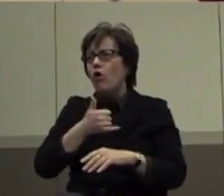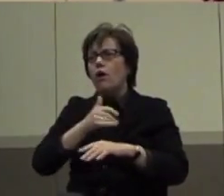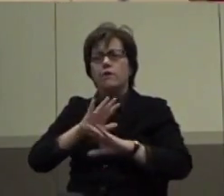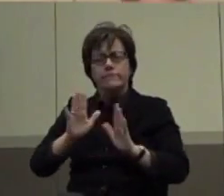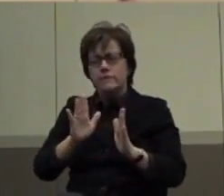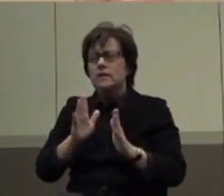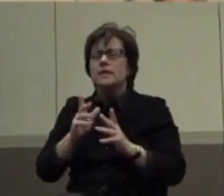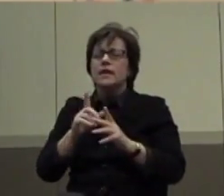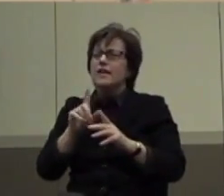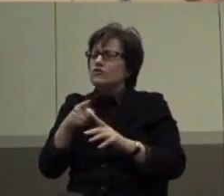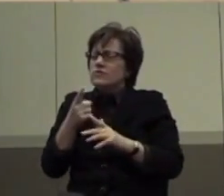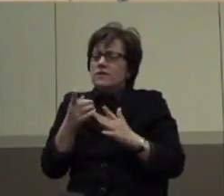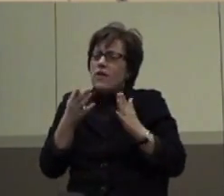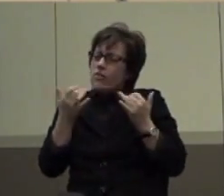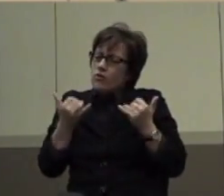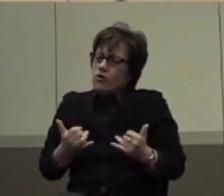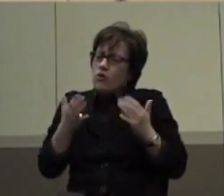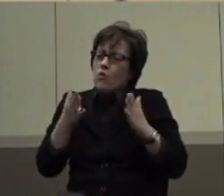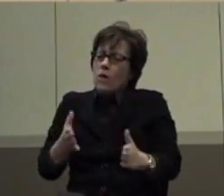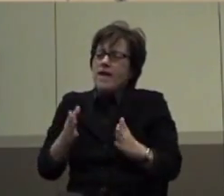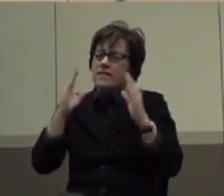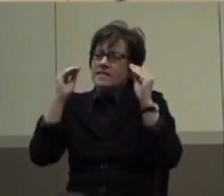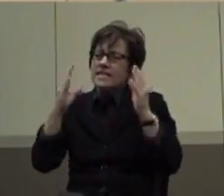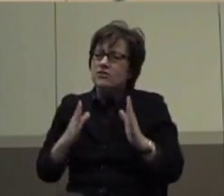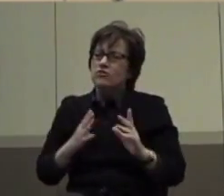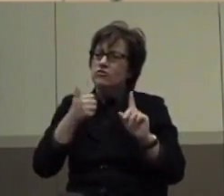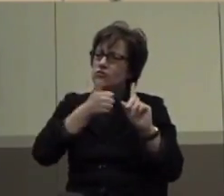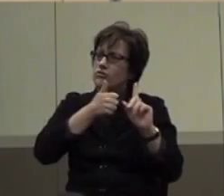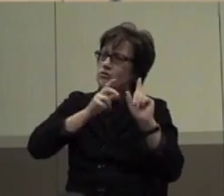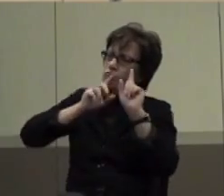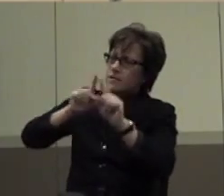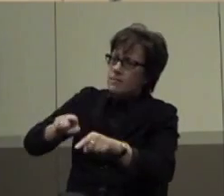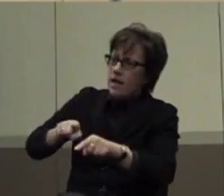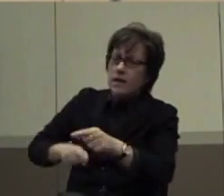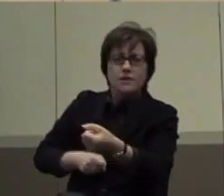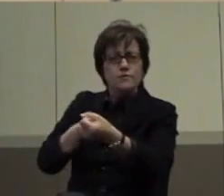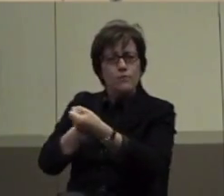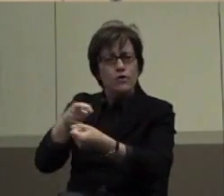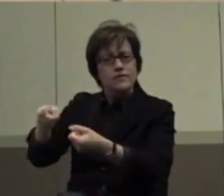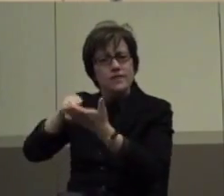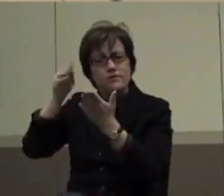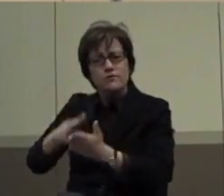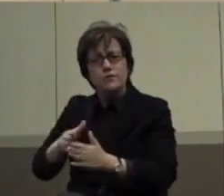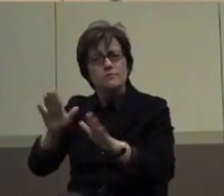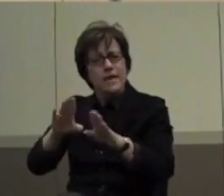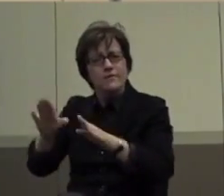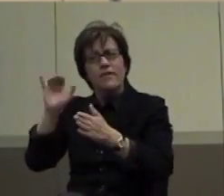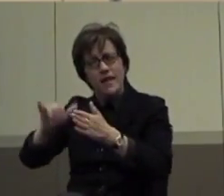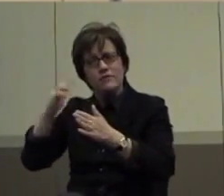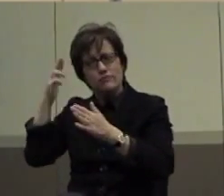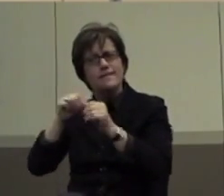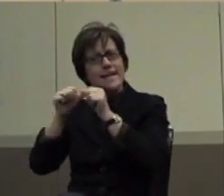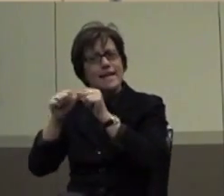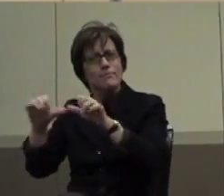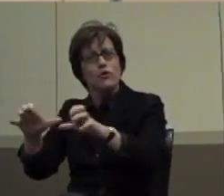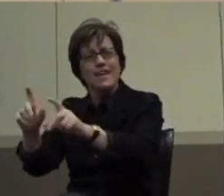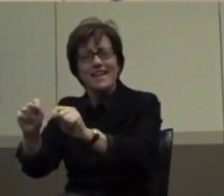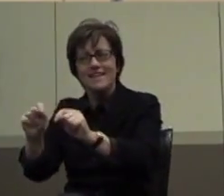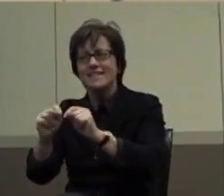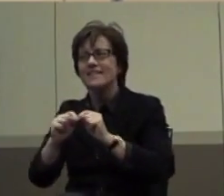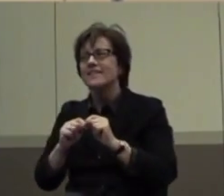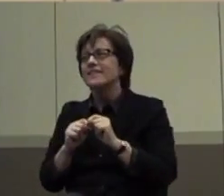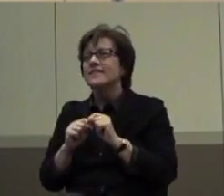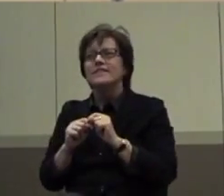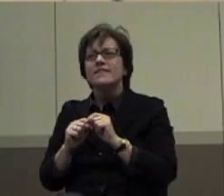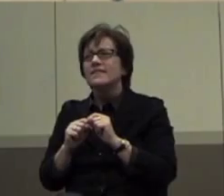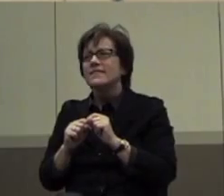just that the current way the teacher responds supports the student's behavior. That's why they keep doing it. And there's no reason this kid's going to